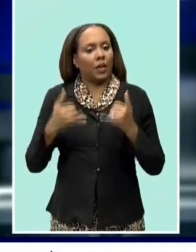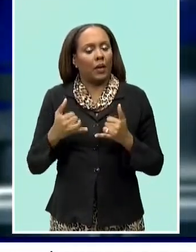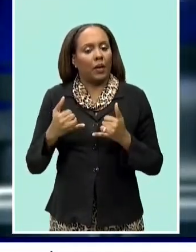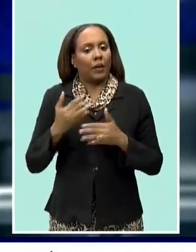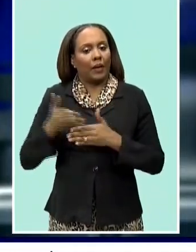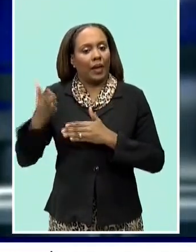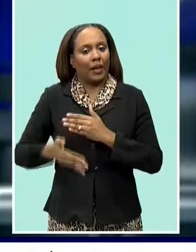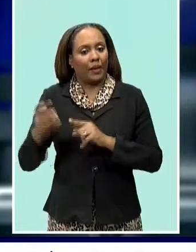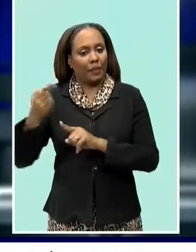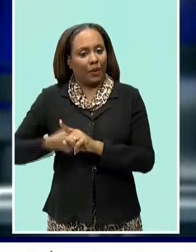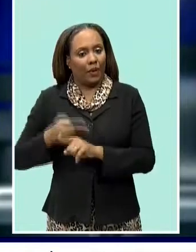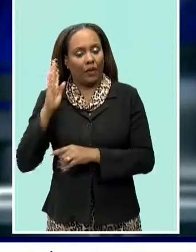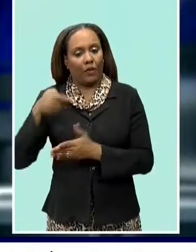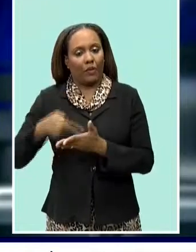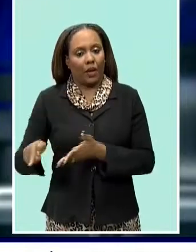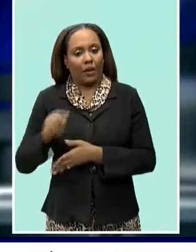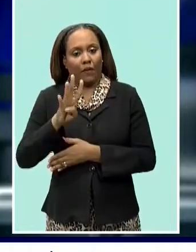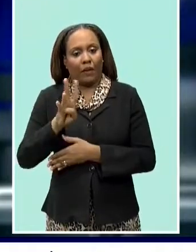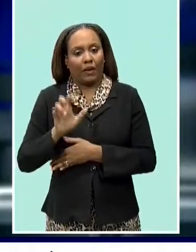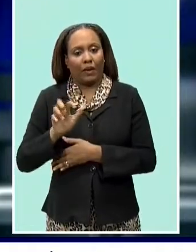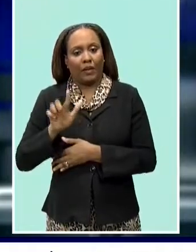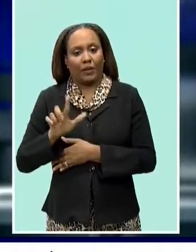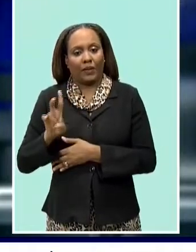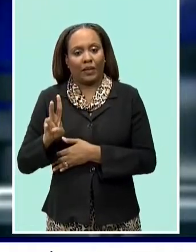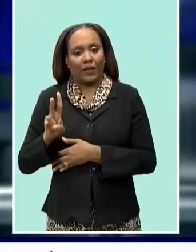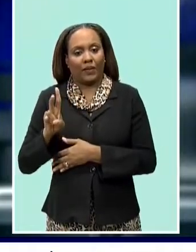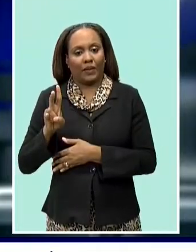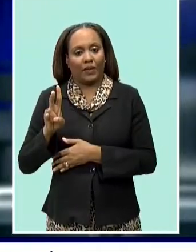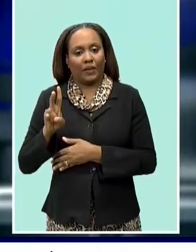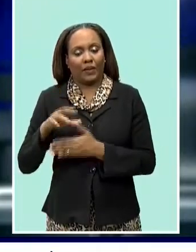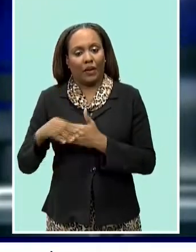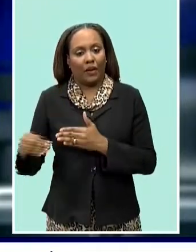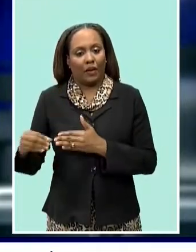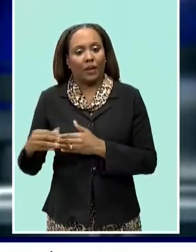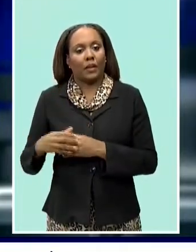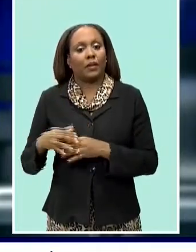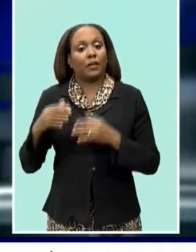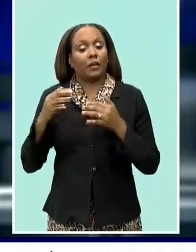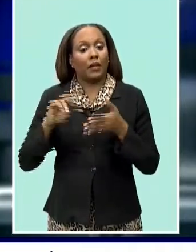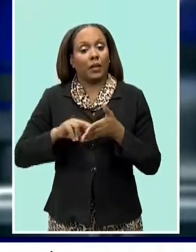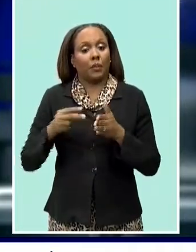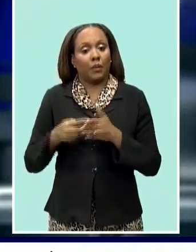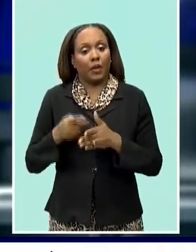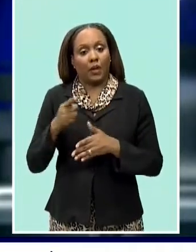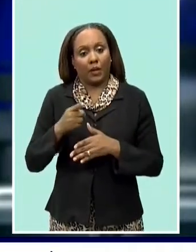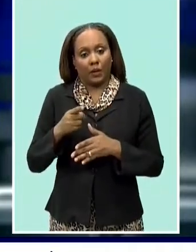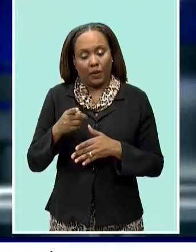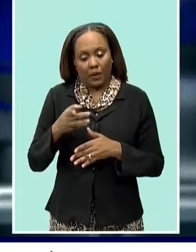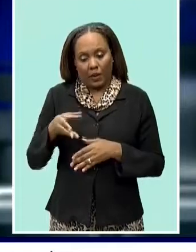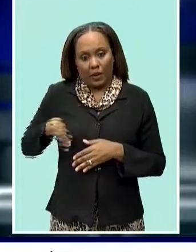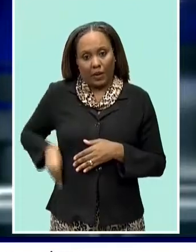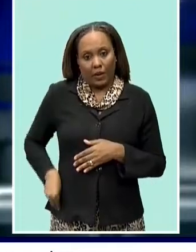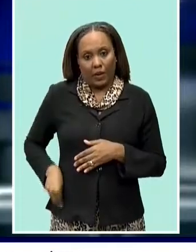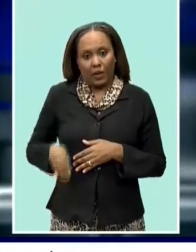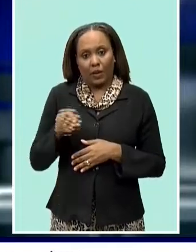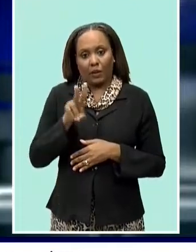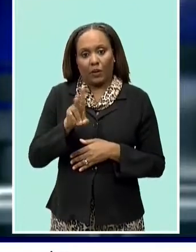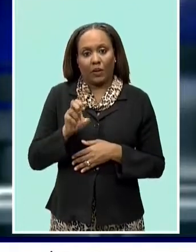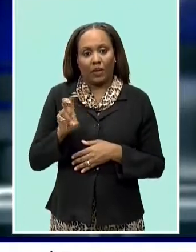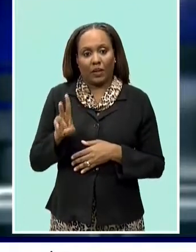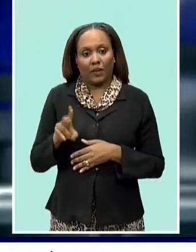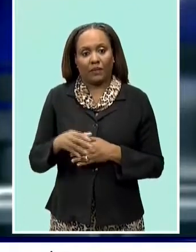pay $427 for additional earnings of $207 a month. And for those who